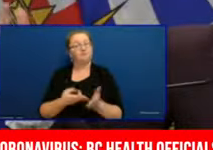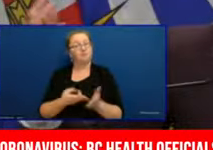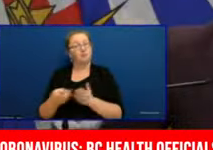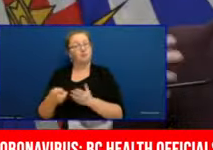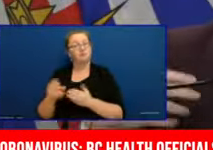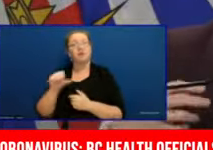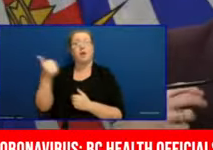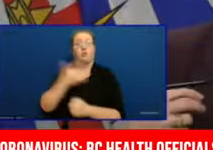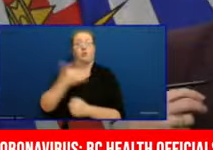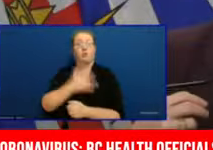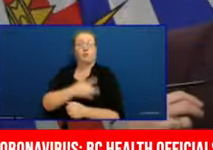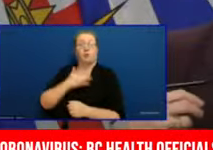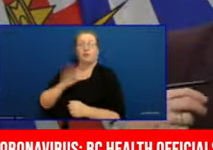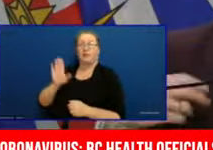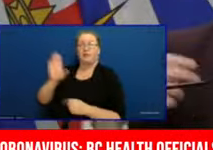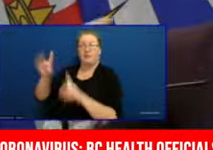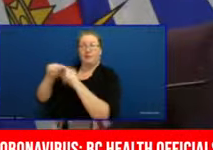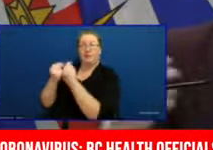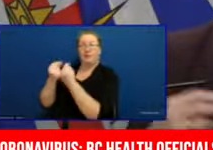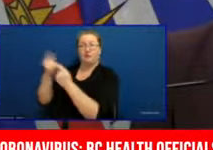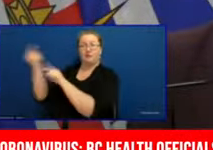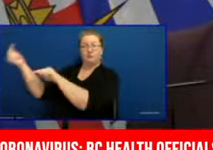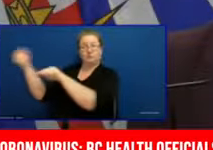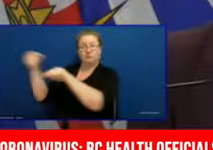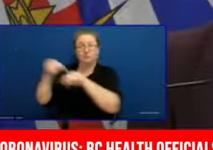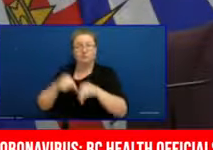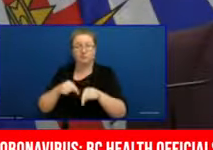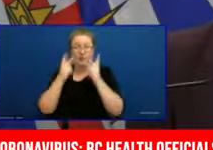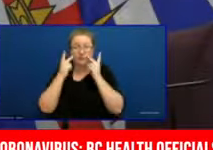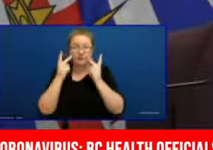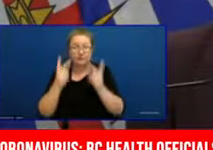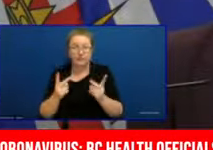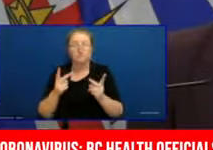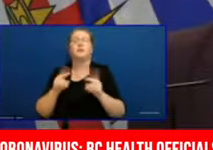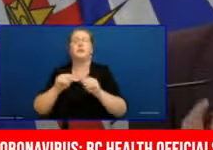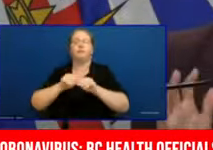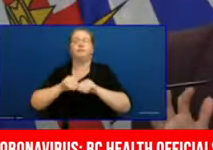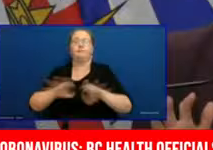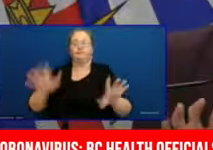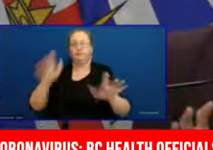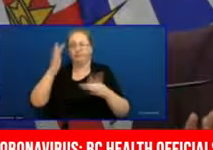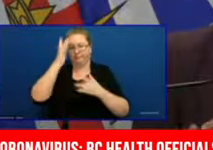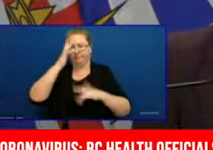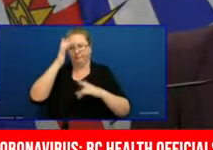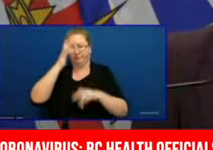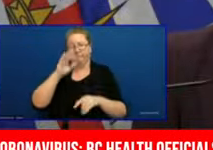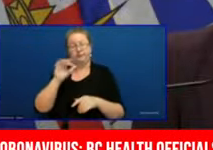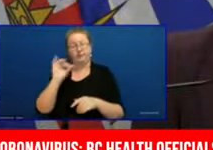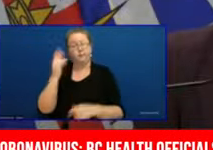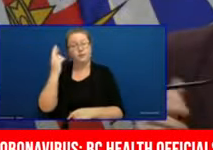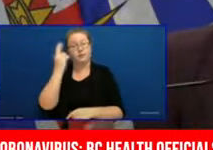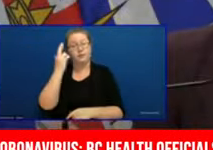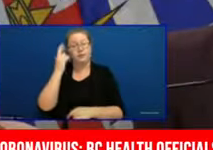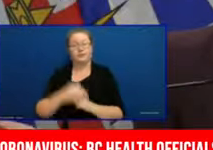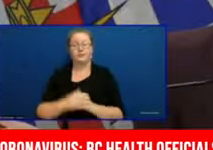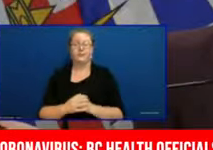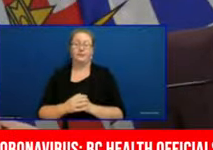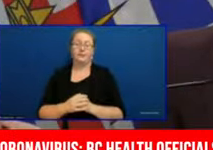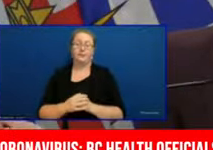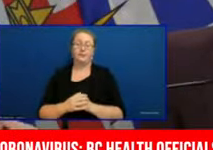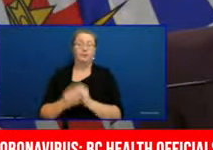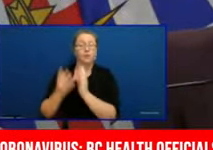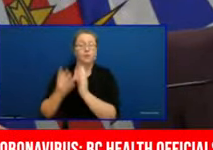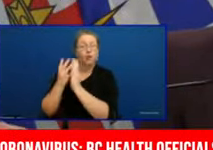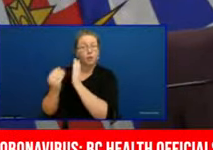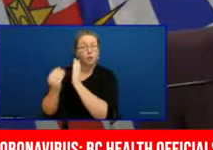there's been teams coming from other provinces where we have seen transmission. So that's the rationale for it. Outdoor sports, we